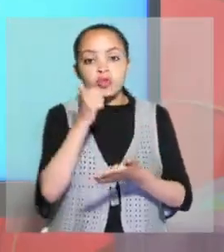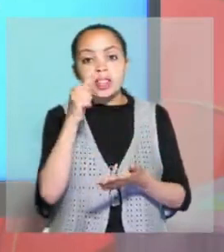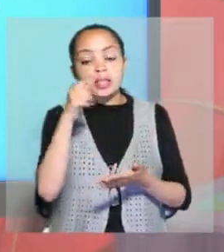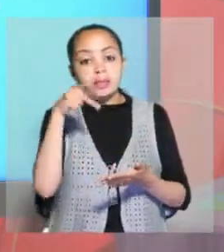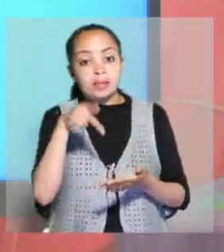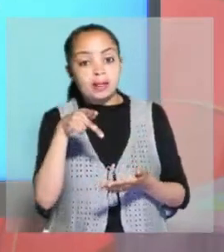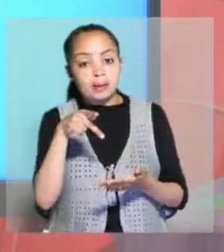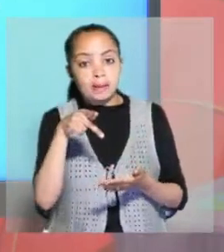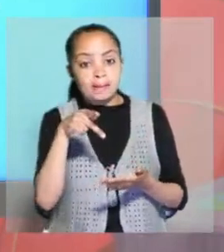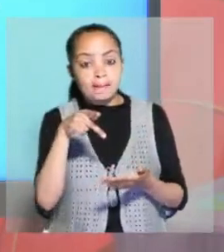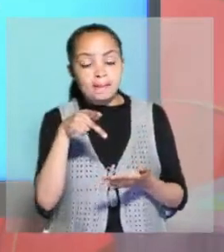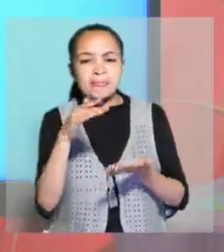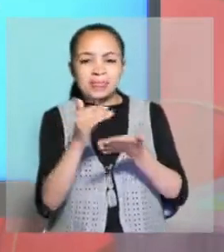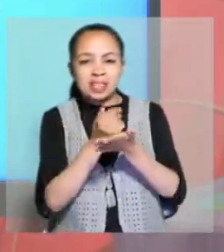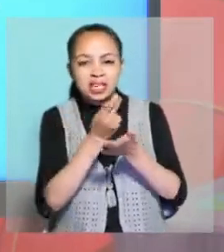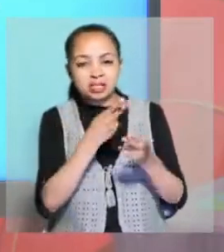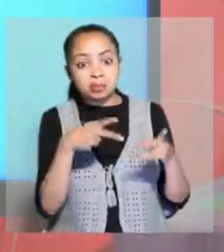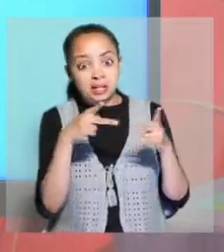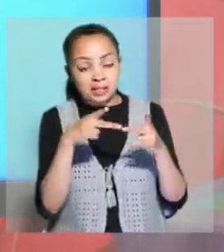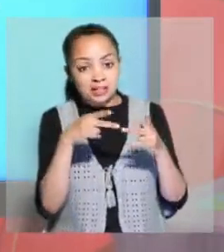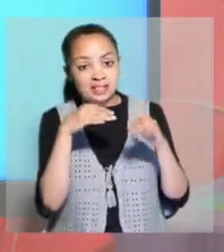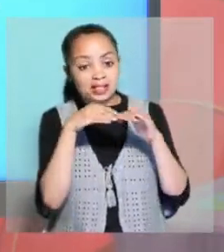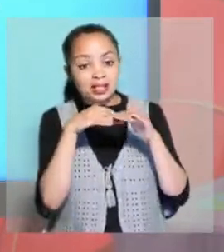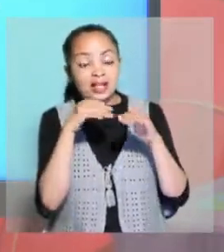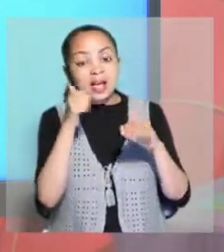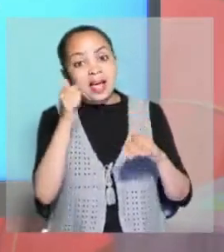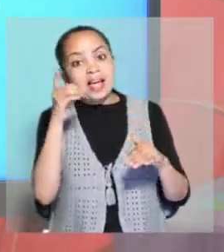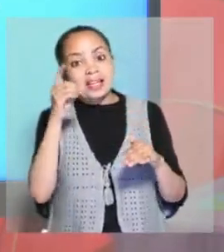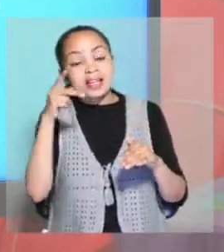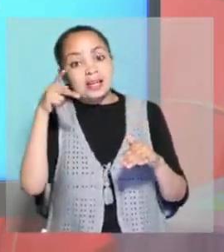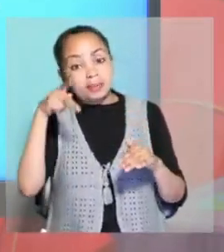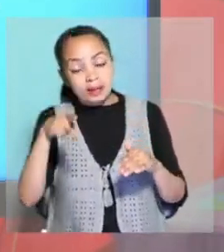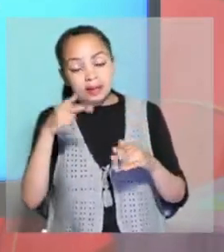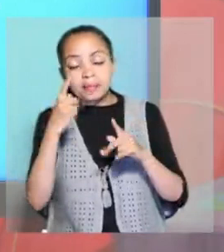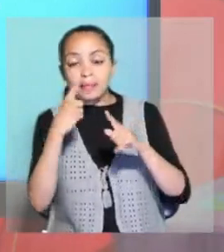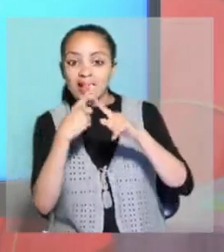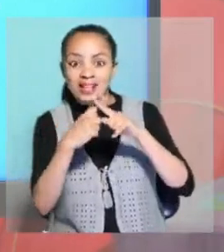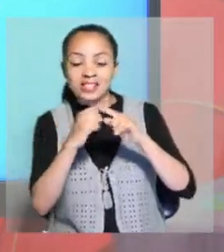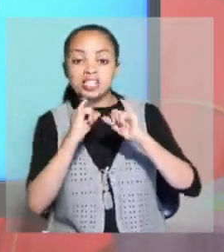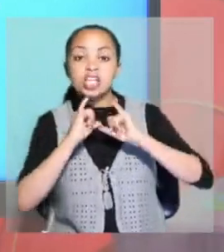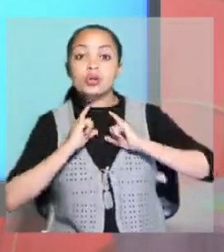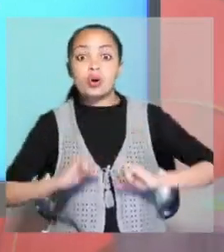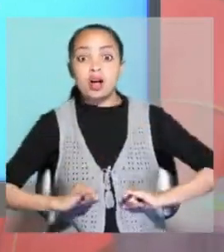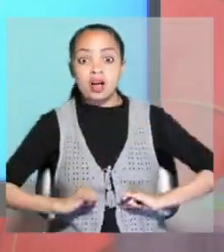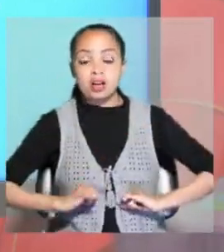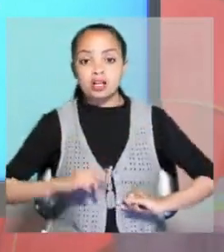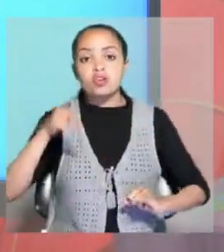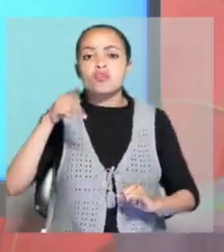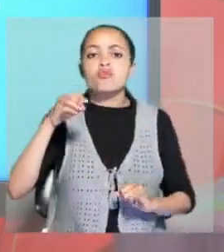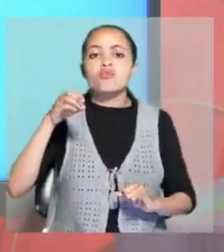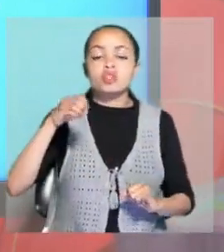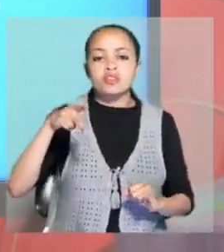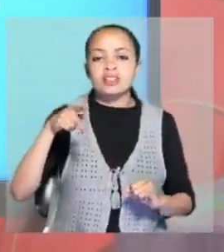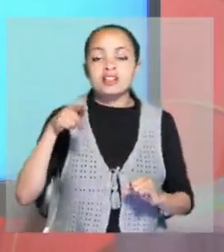ATP takes place from that of ADP plus inorganic phosphate, which is the process